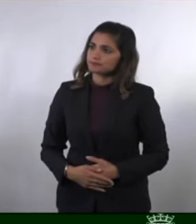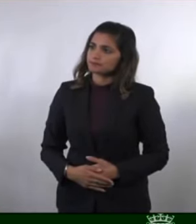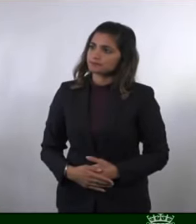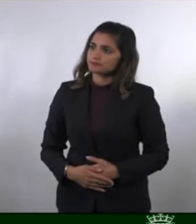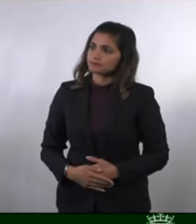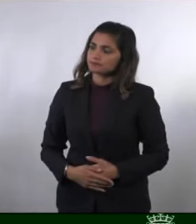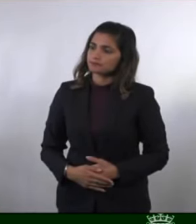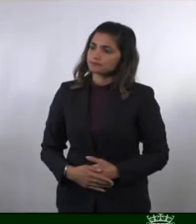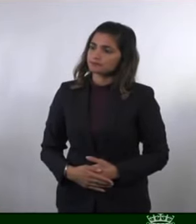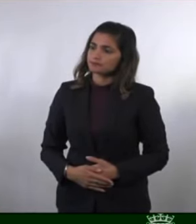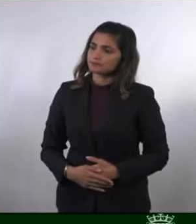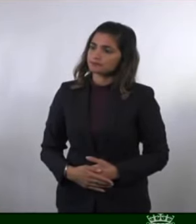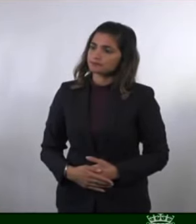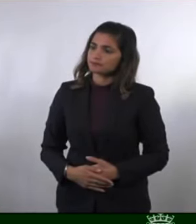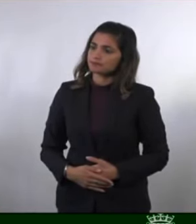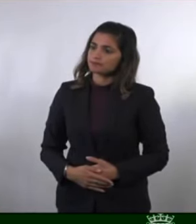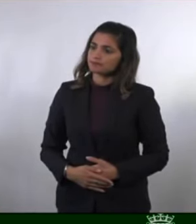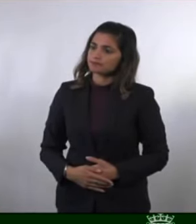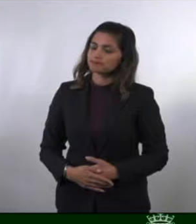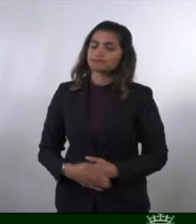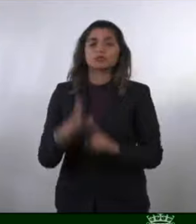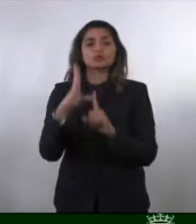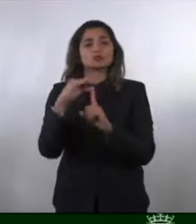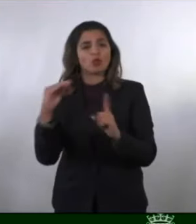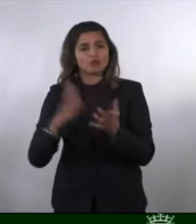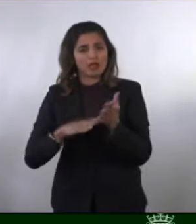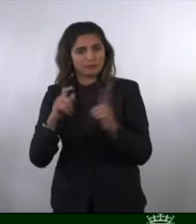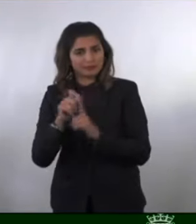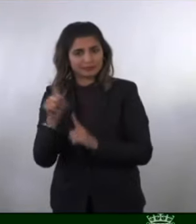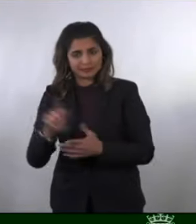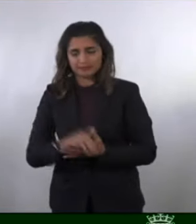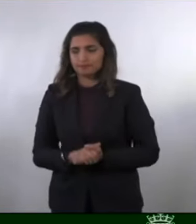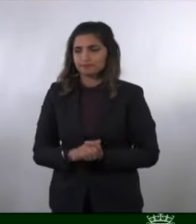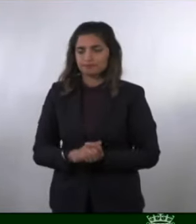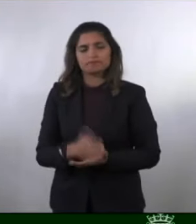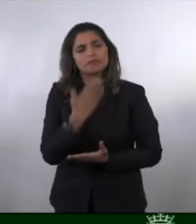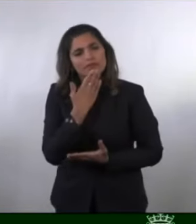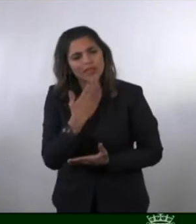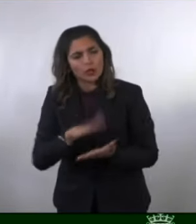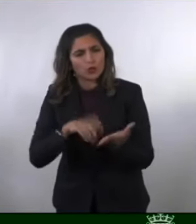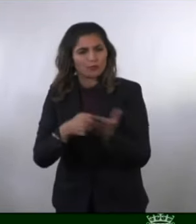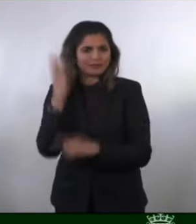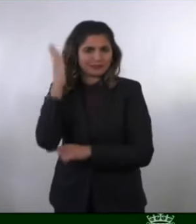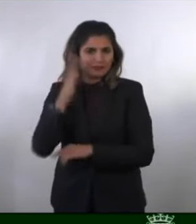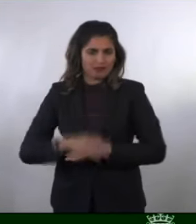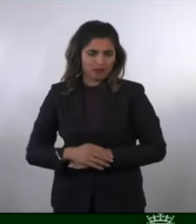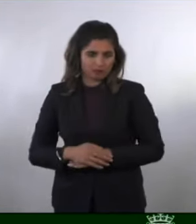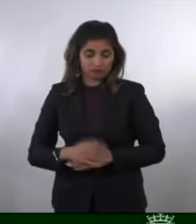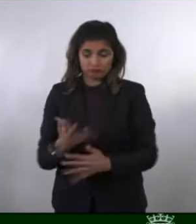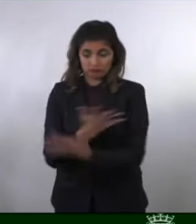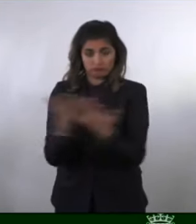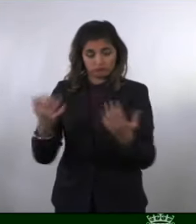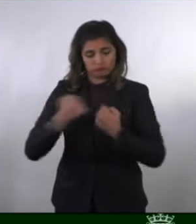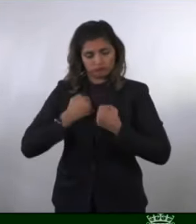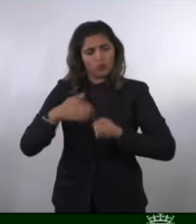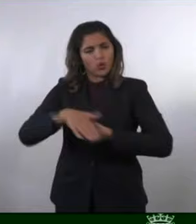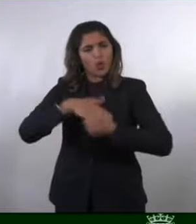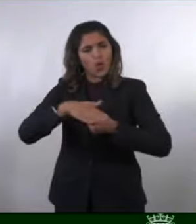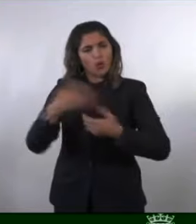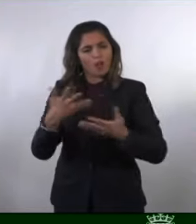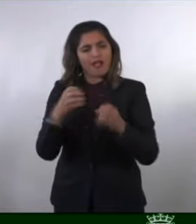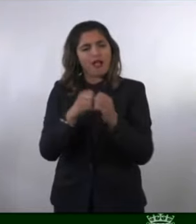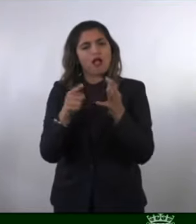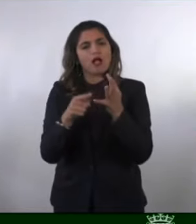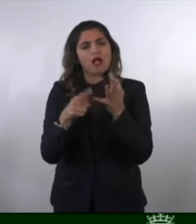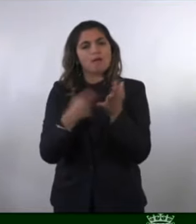Thank you, Mr. Speaker. So many businesses and jobs in my constituency of Burton are based in pubs and in the brewing industry.